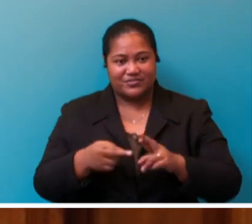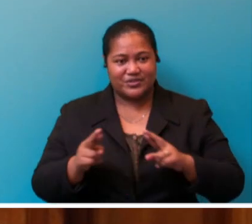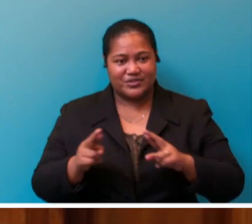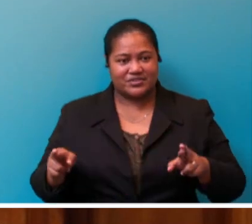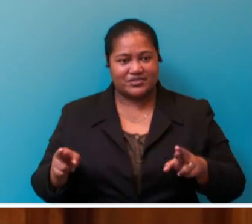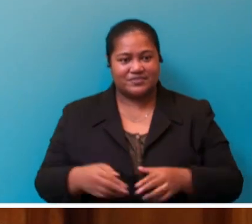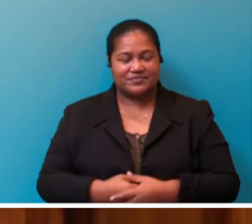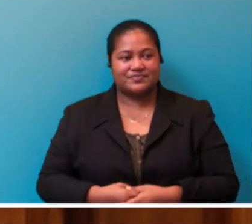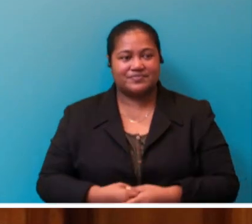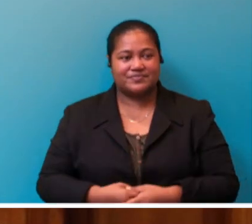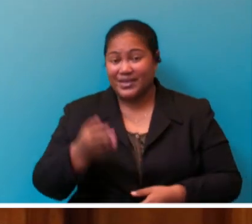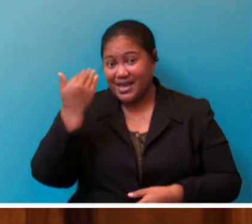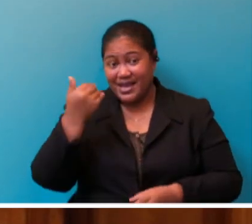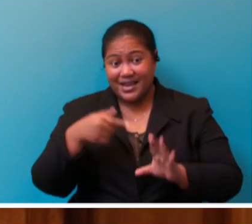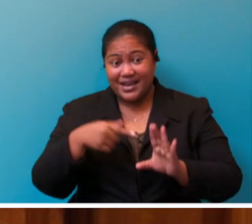Last year,